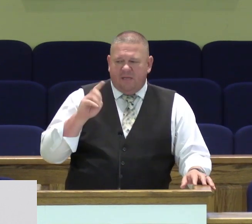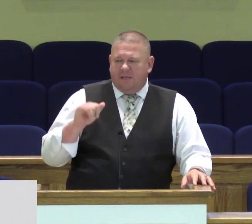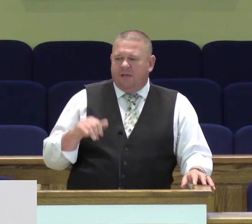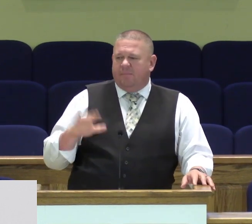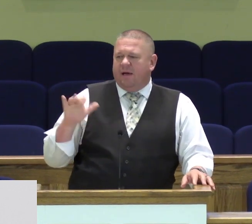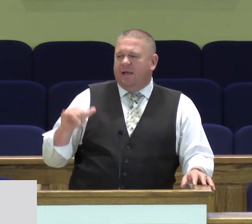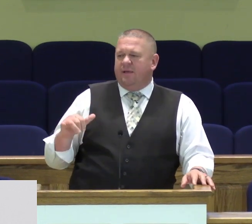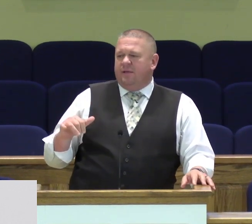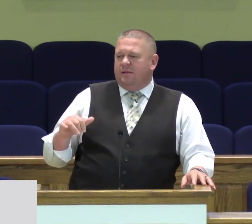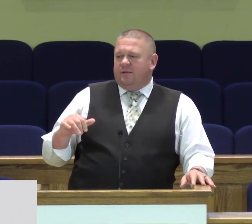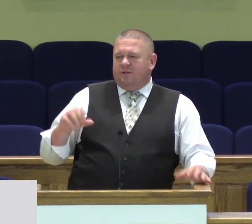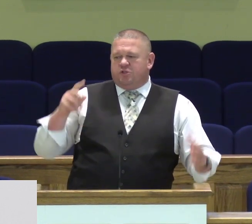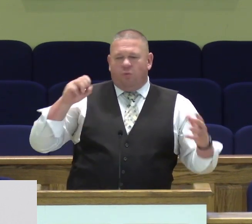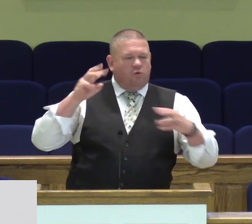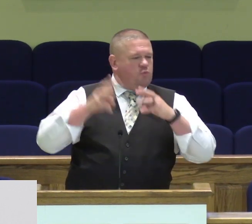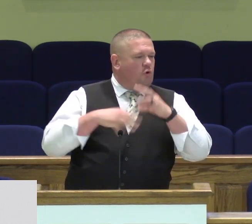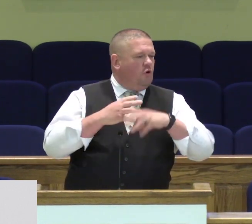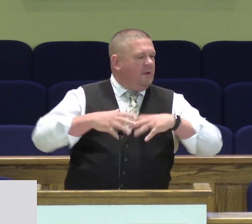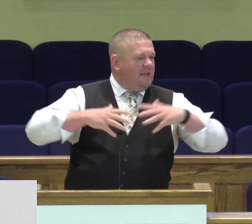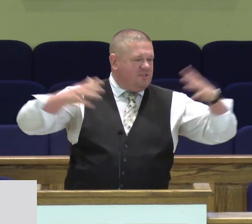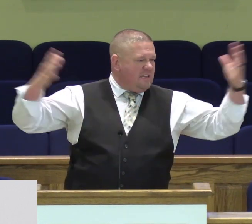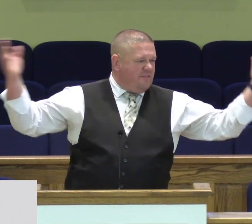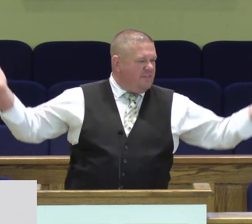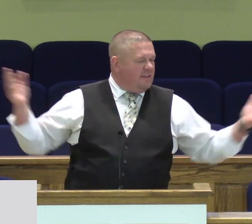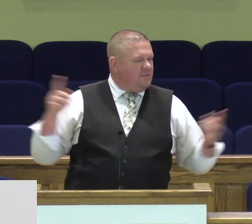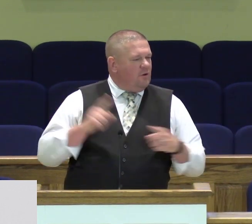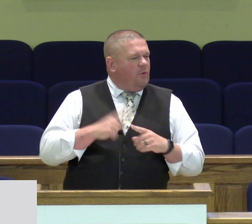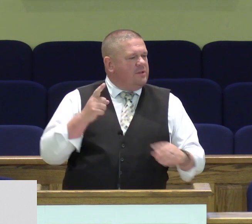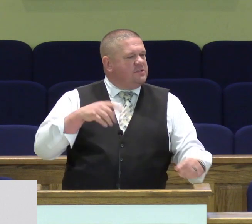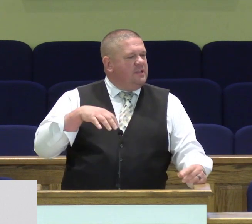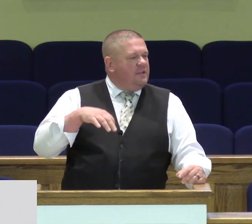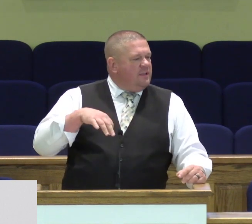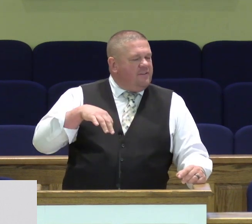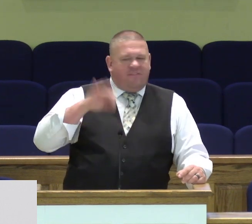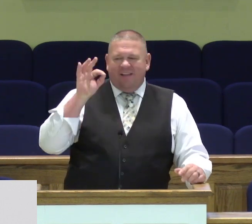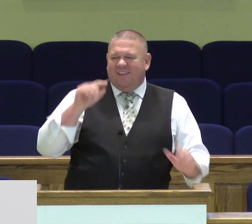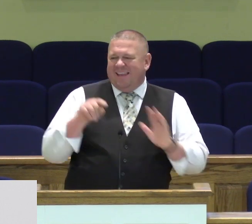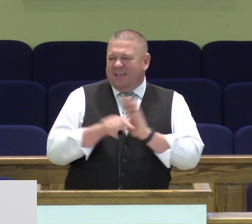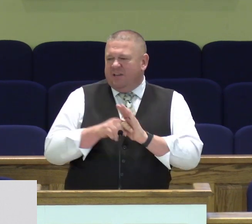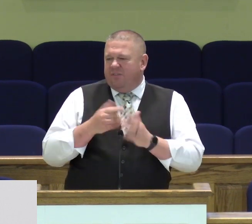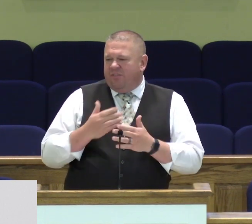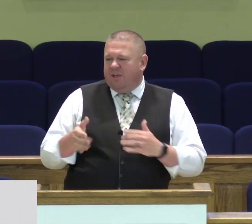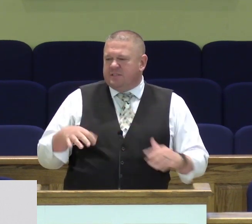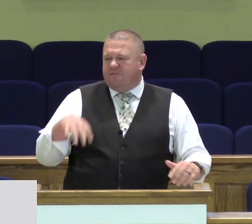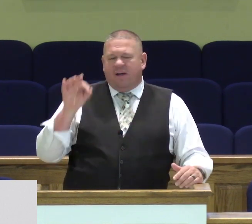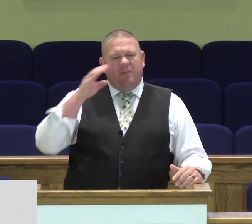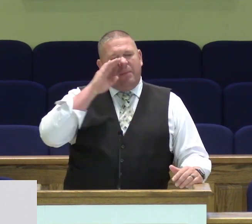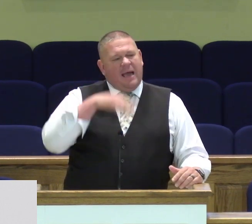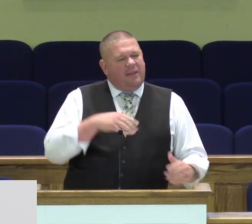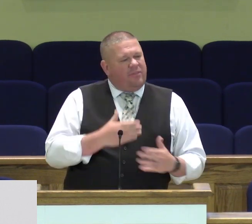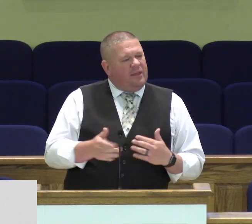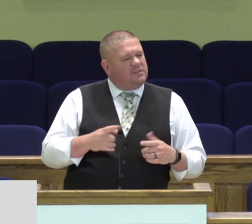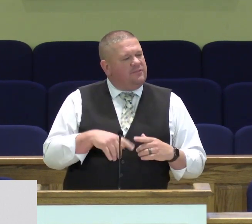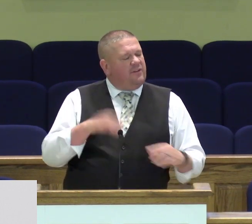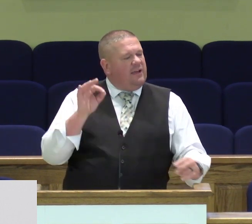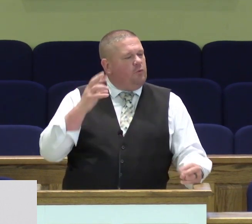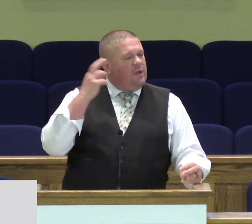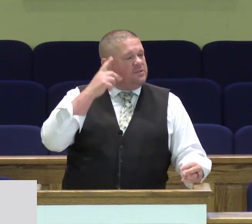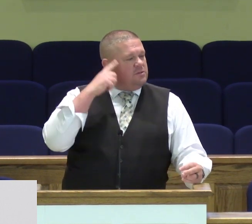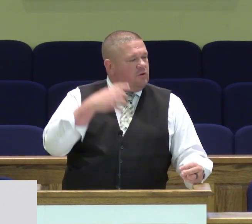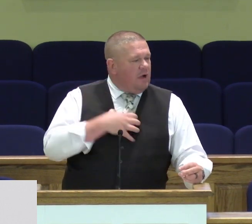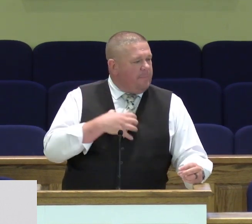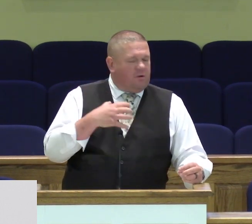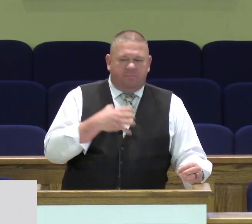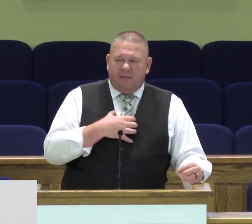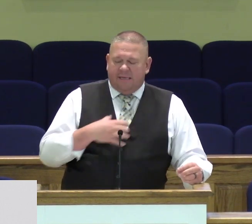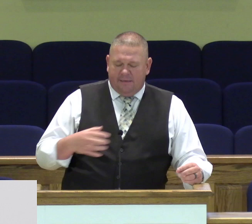news media, by the sports world, by just everything, to always find the negative in things, to find the bad in things, to find a reason